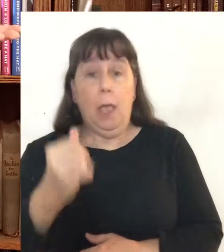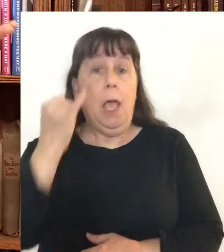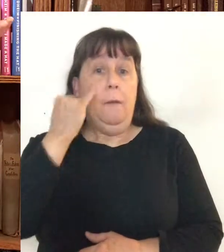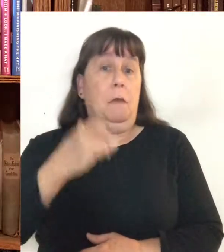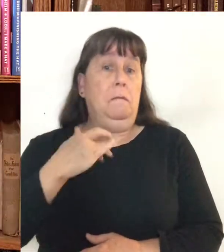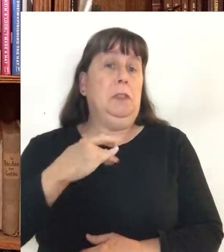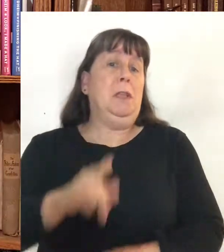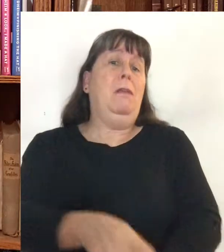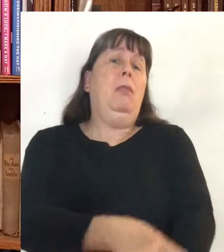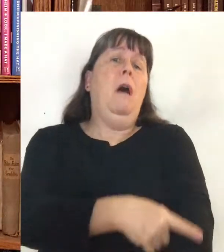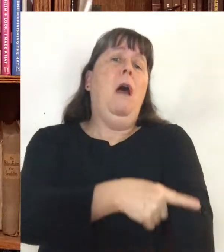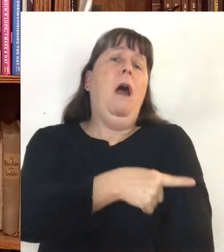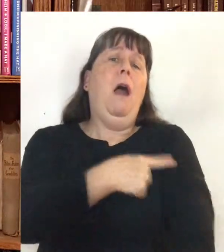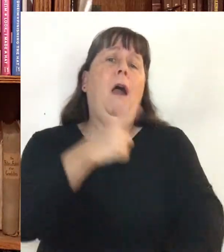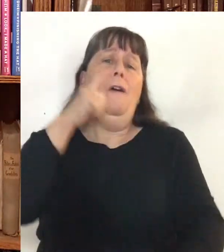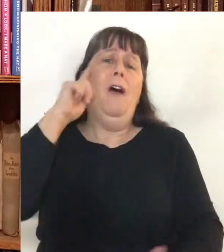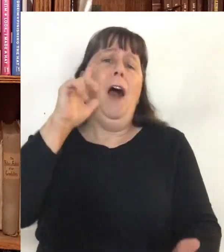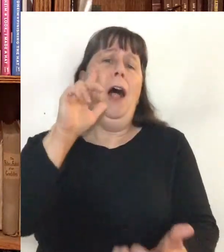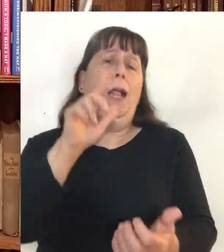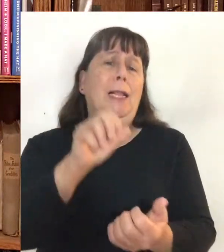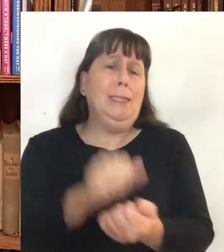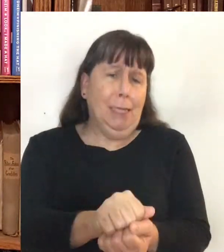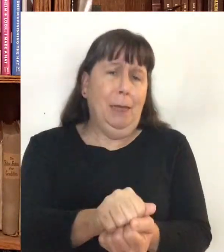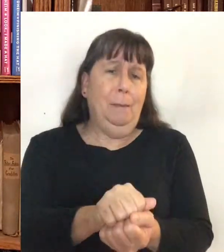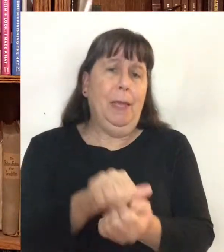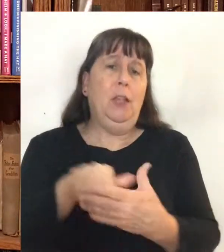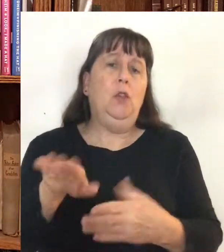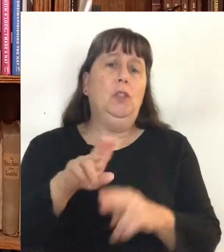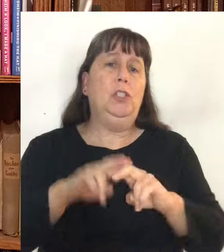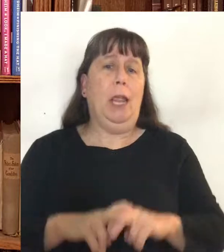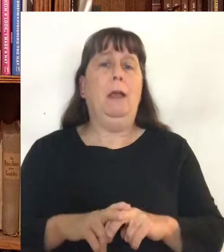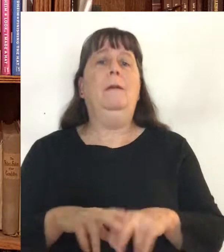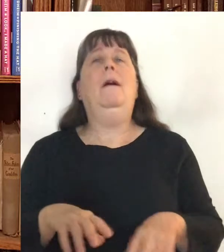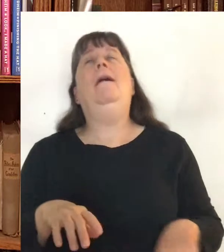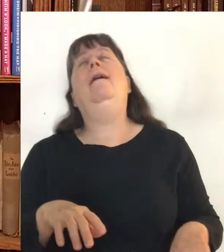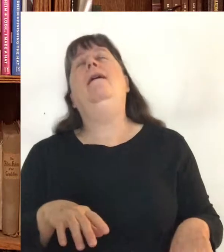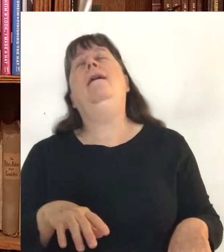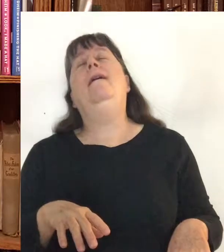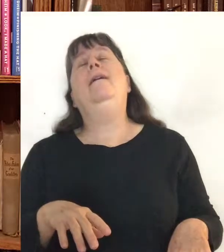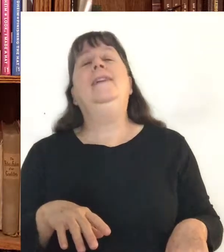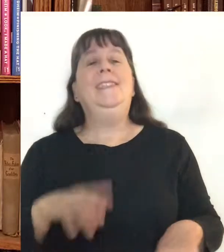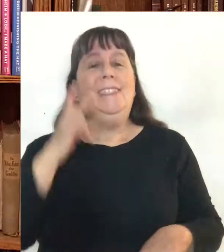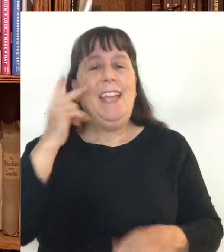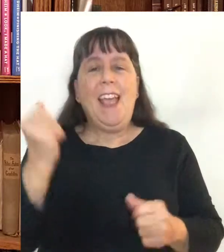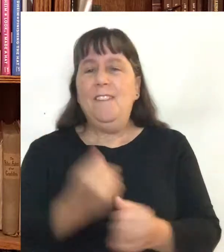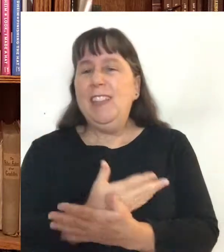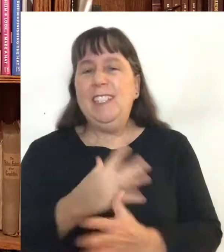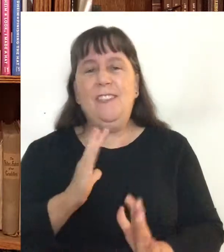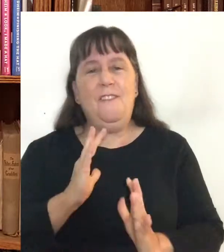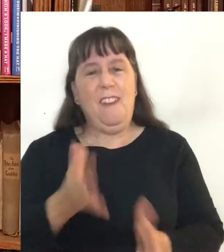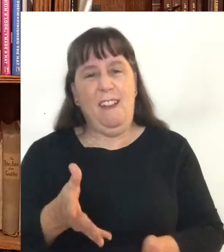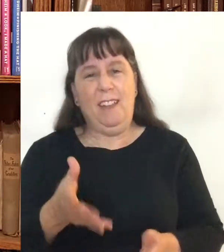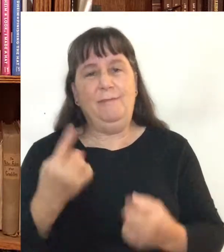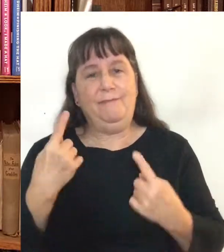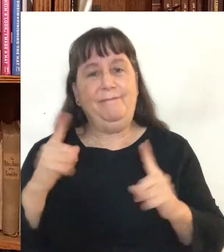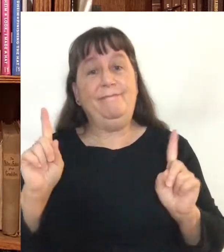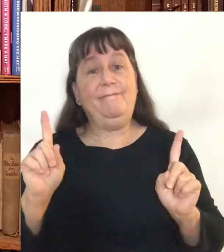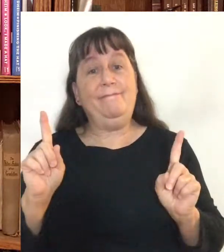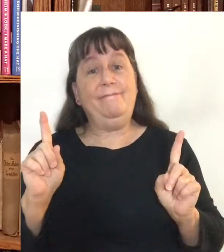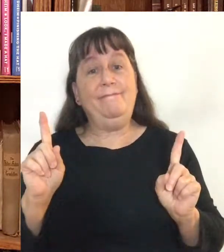this seems like it's too long, just fall asleep in your barco lounger. See? It all works out.